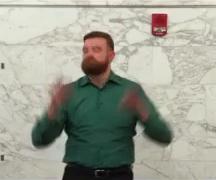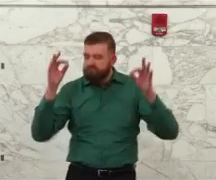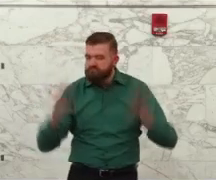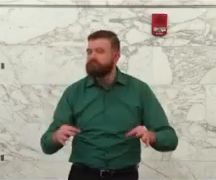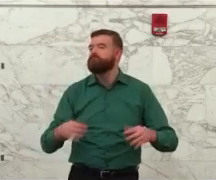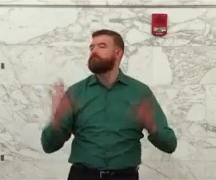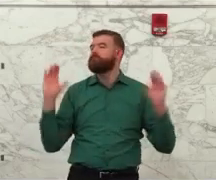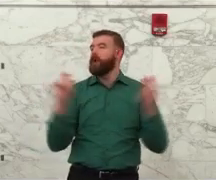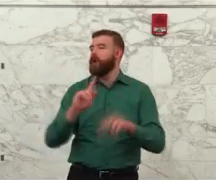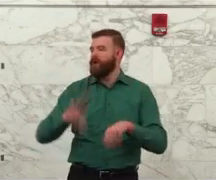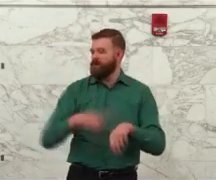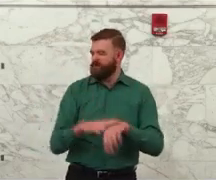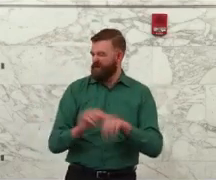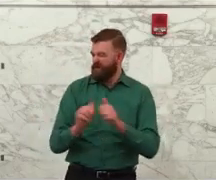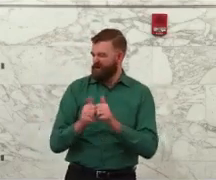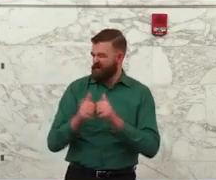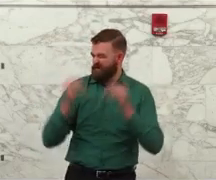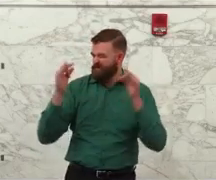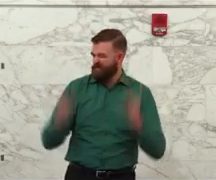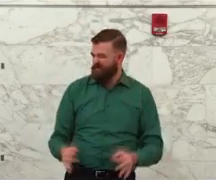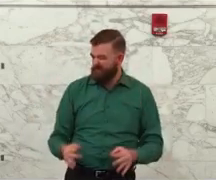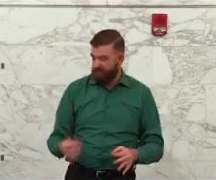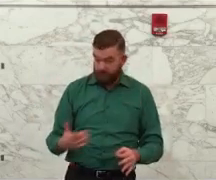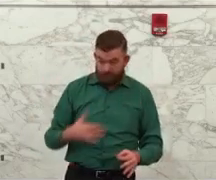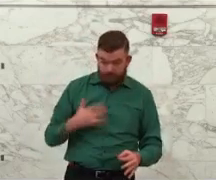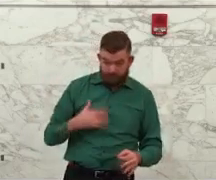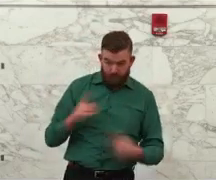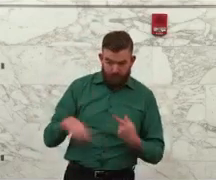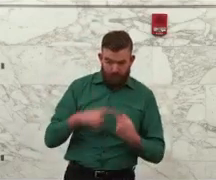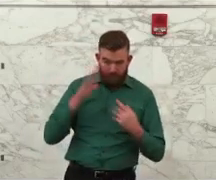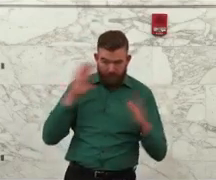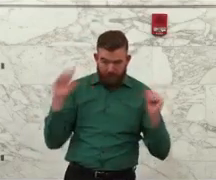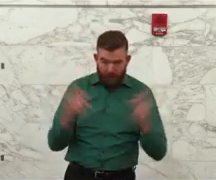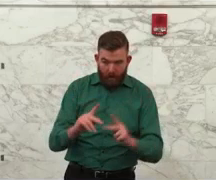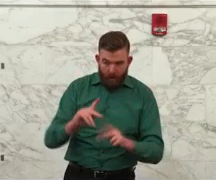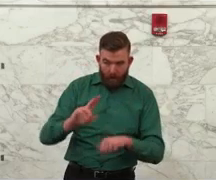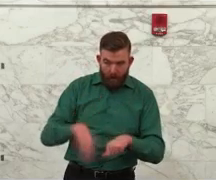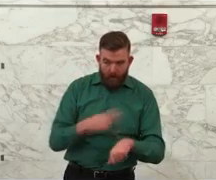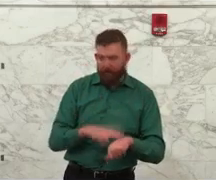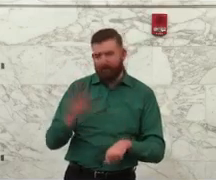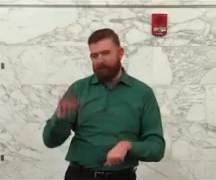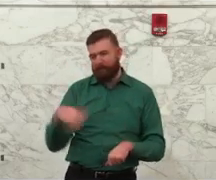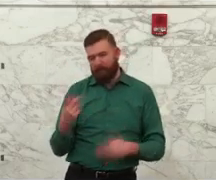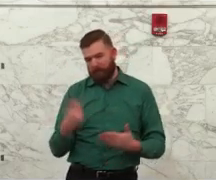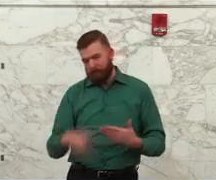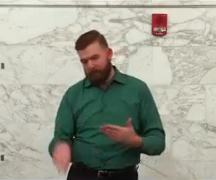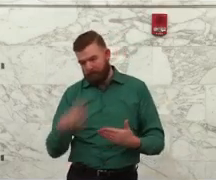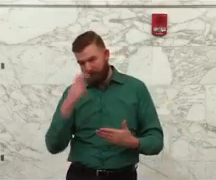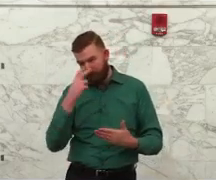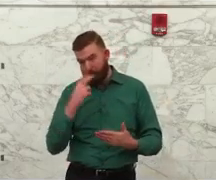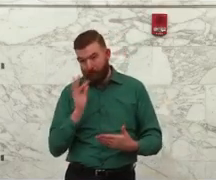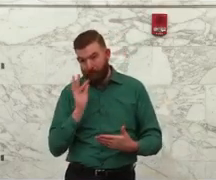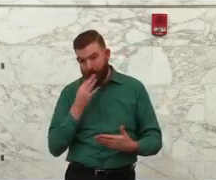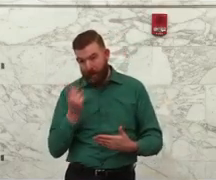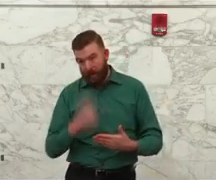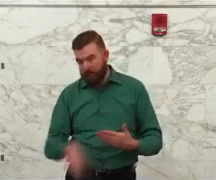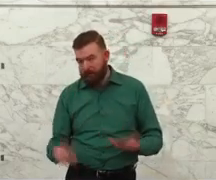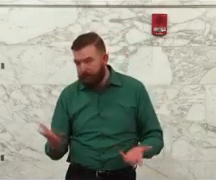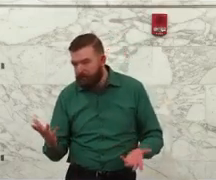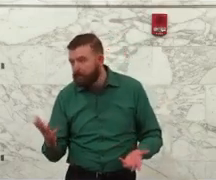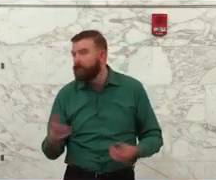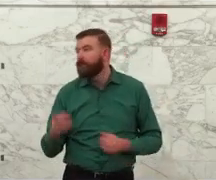be my advice to folks. This is not next week. I wish it were. Similar question that I gave you on schools. We haven't made the final call yet,